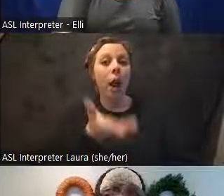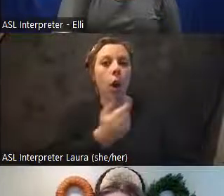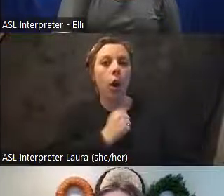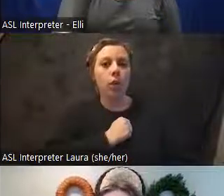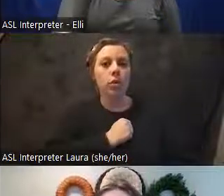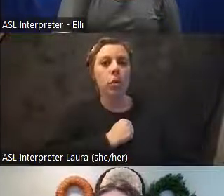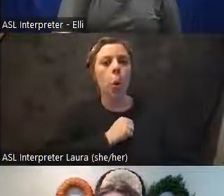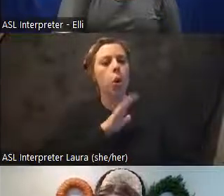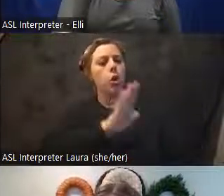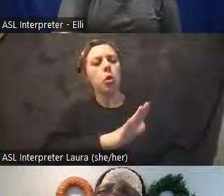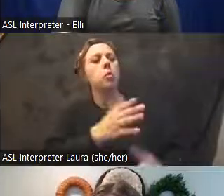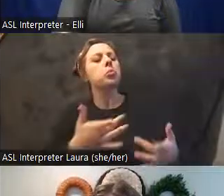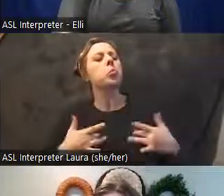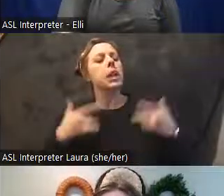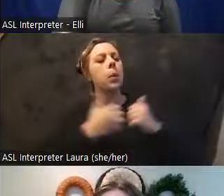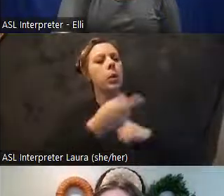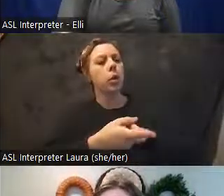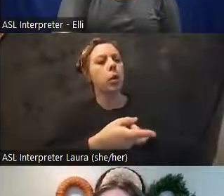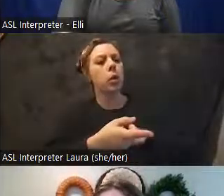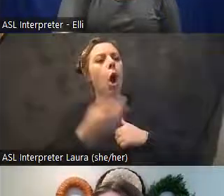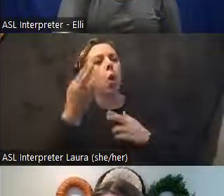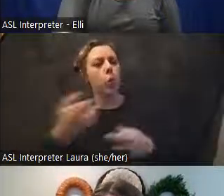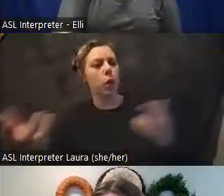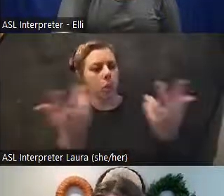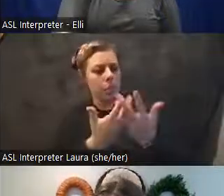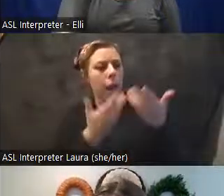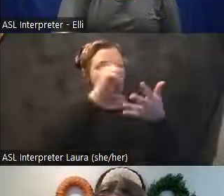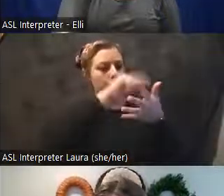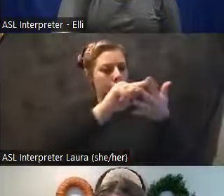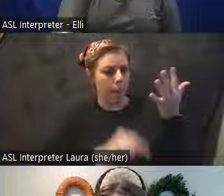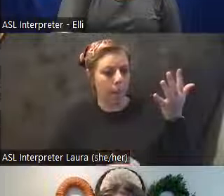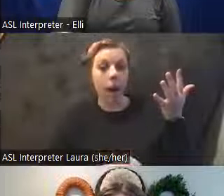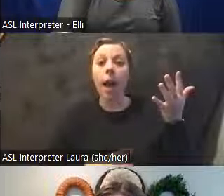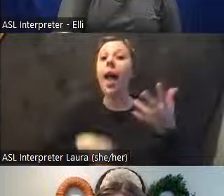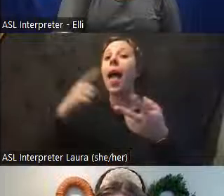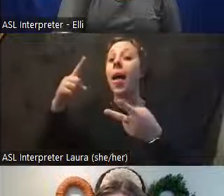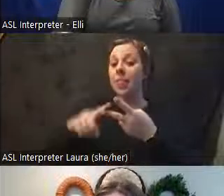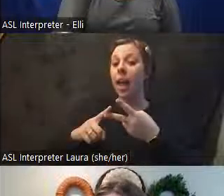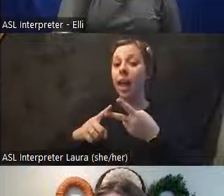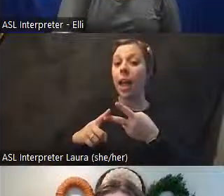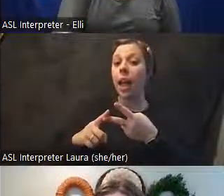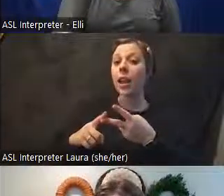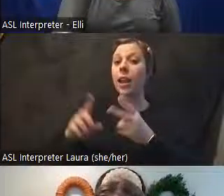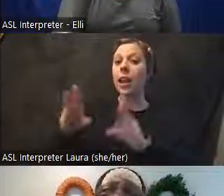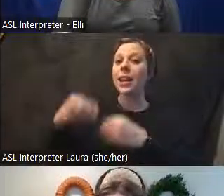then giving them the option in how to receive that support. So tangibly, maybe that looks like